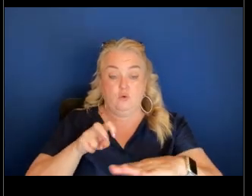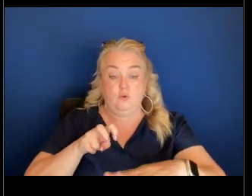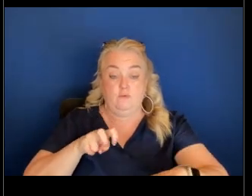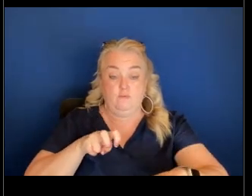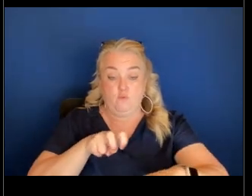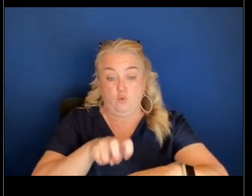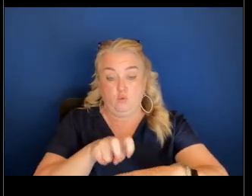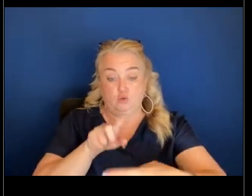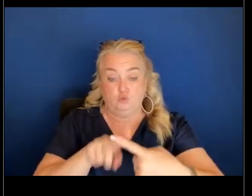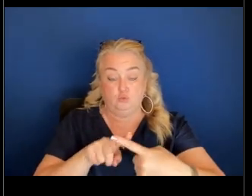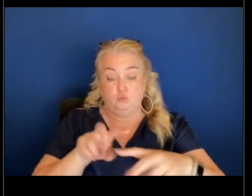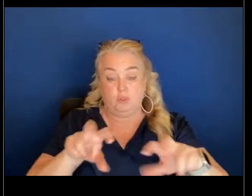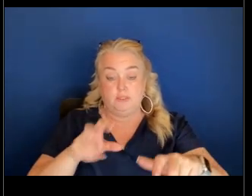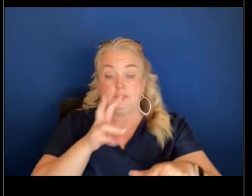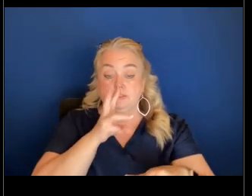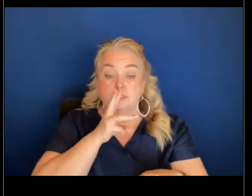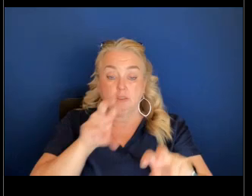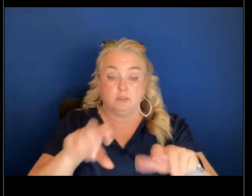sink,